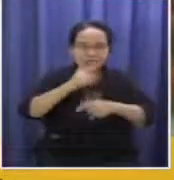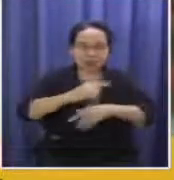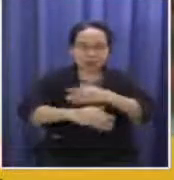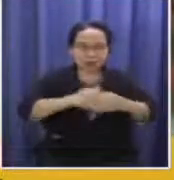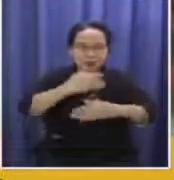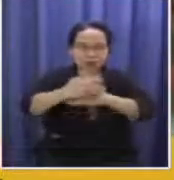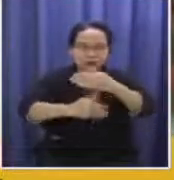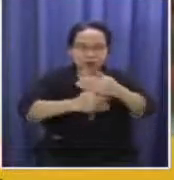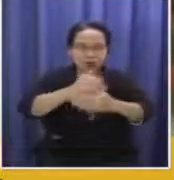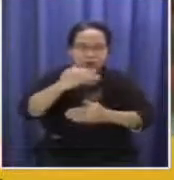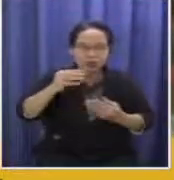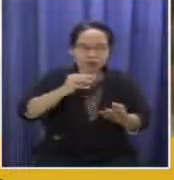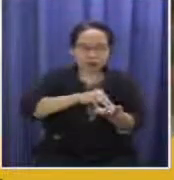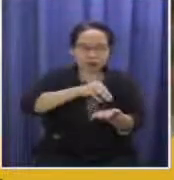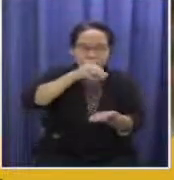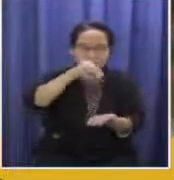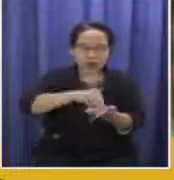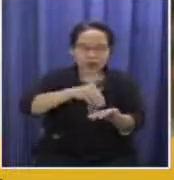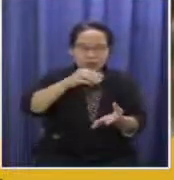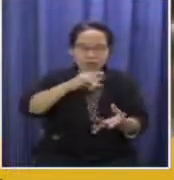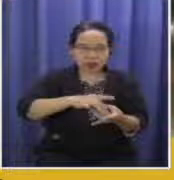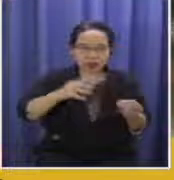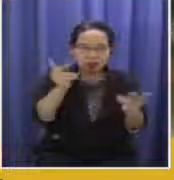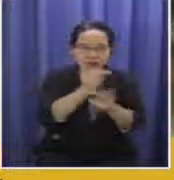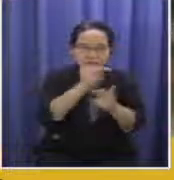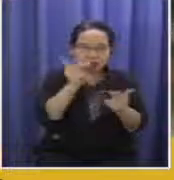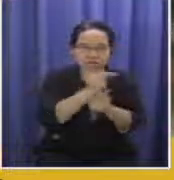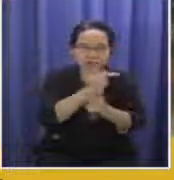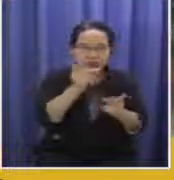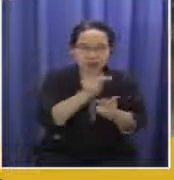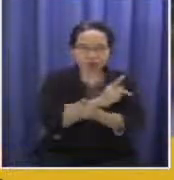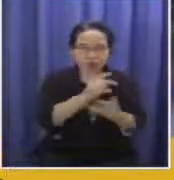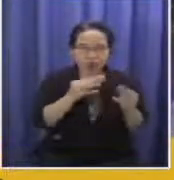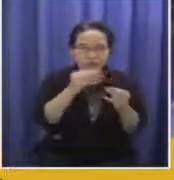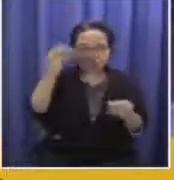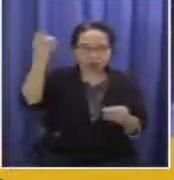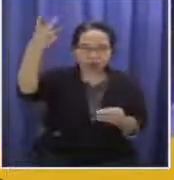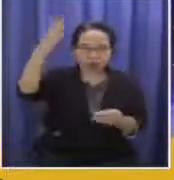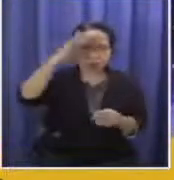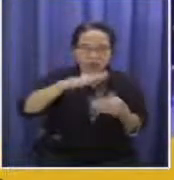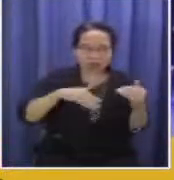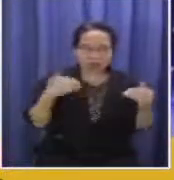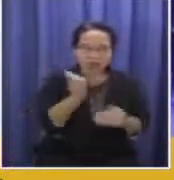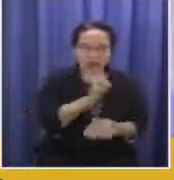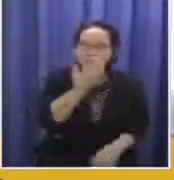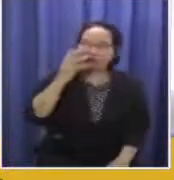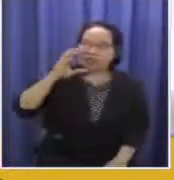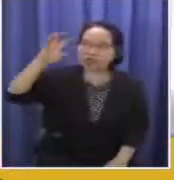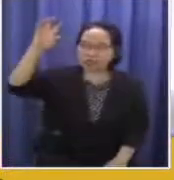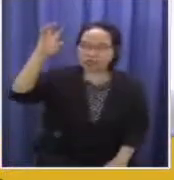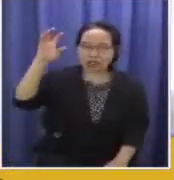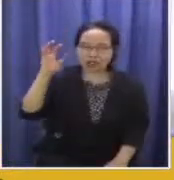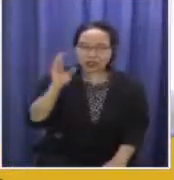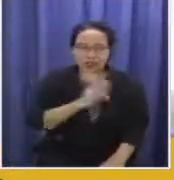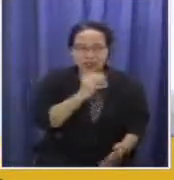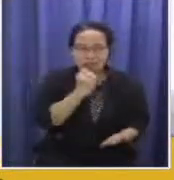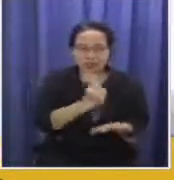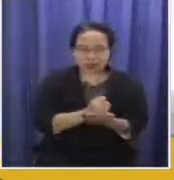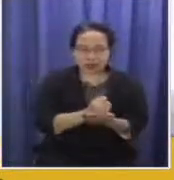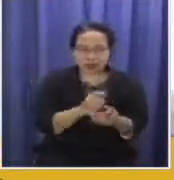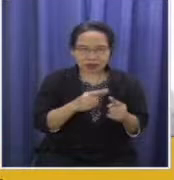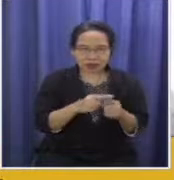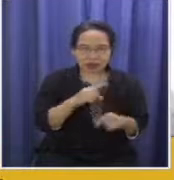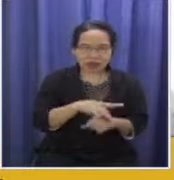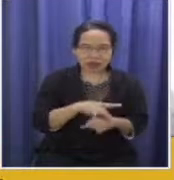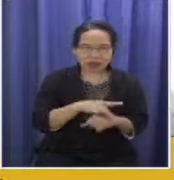producing millions of times more light than our sun, but they are insignificant to the